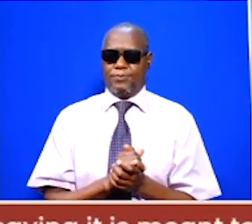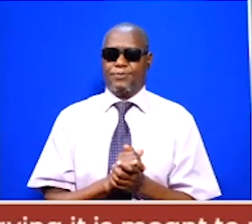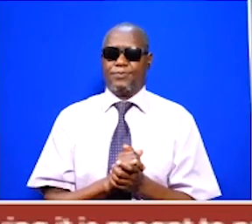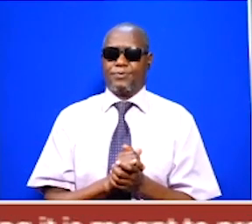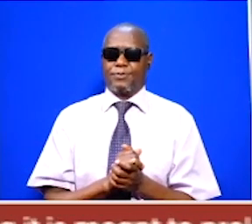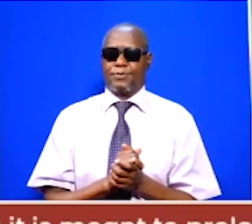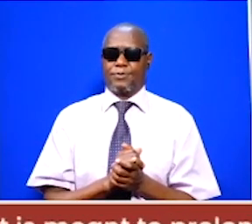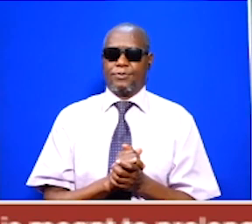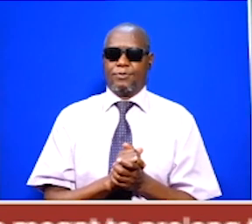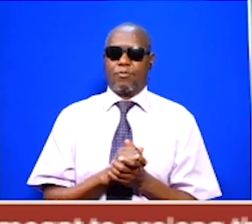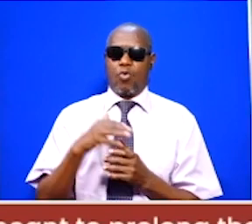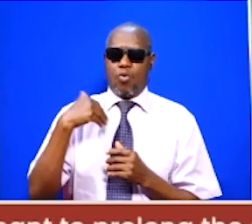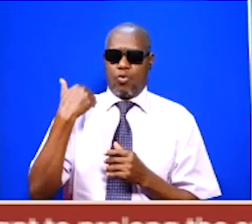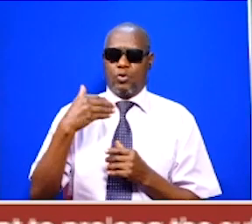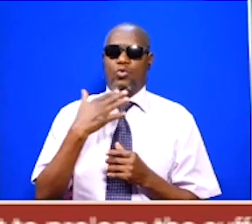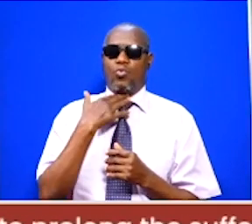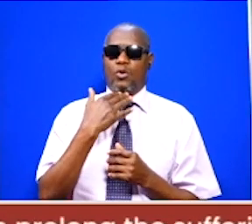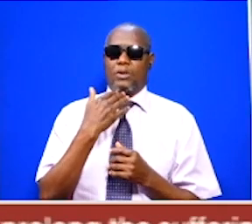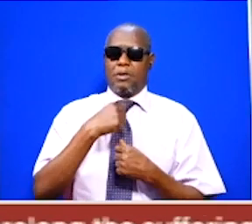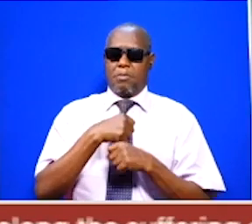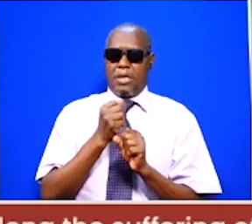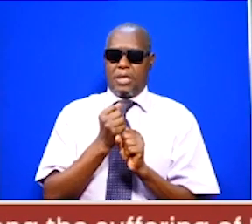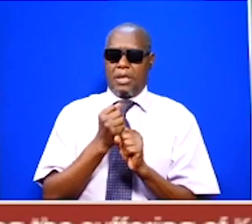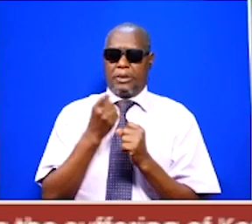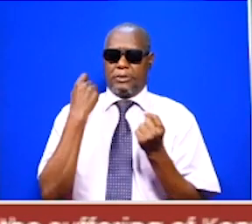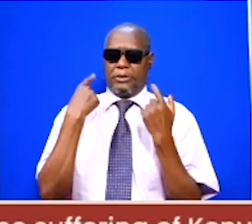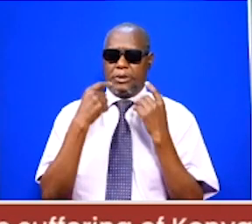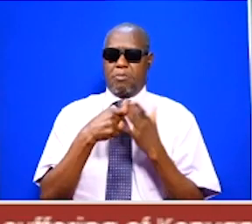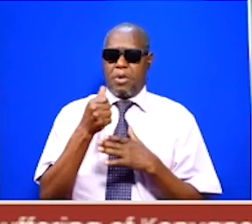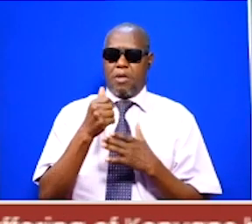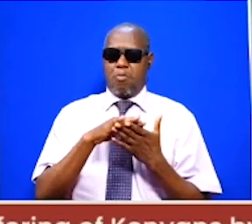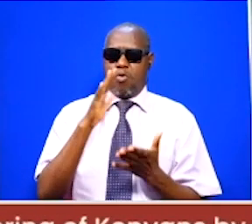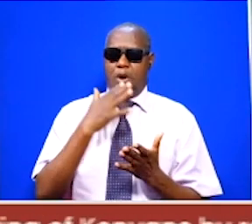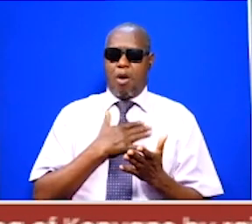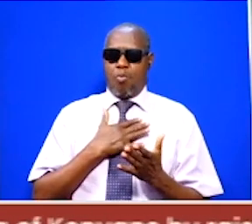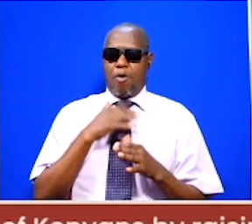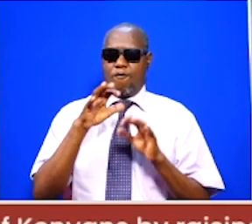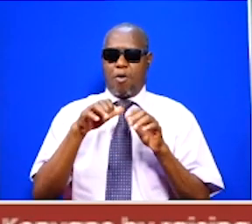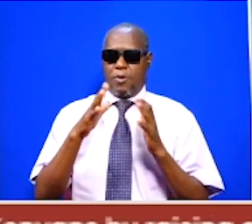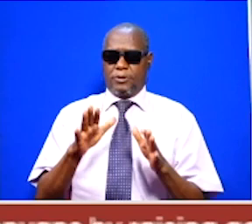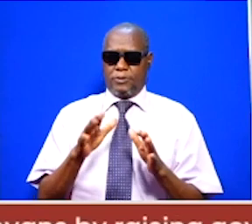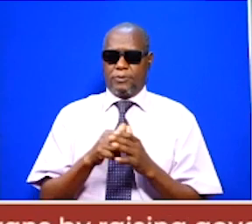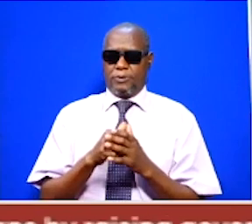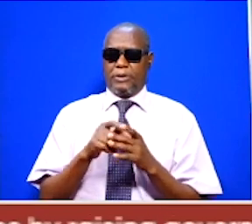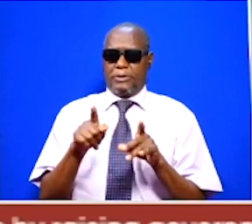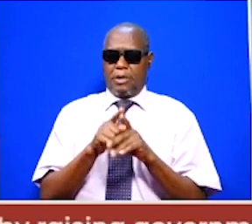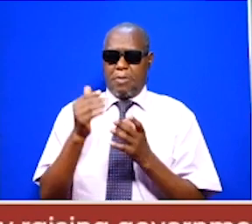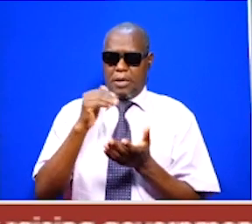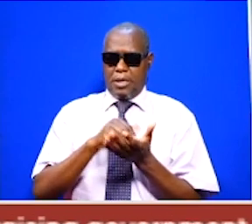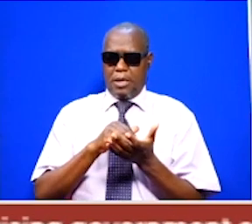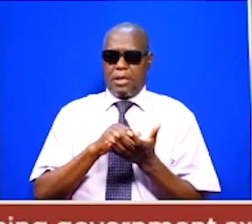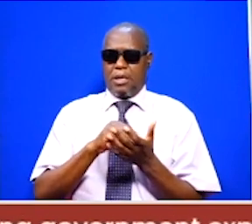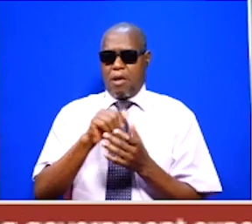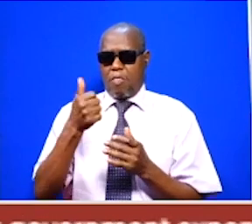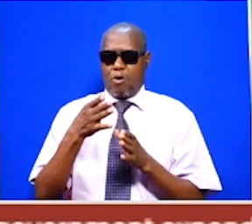We've always wanted to make tea pay more to our farmers. We now have yet another opportunity to